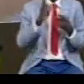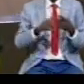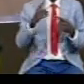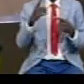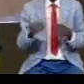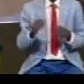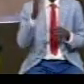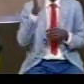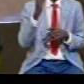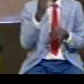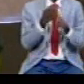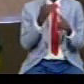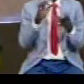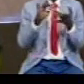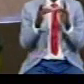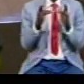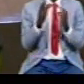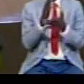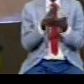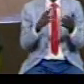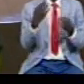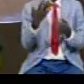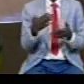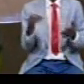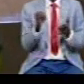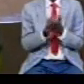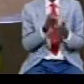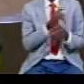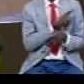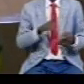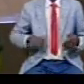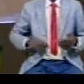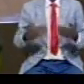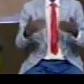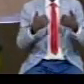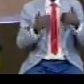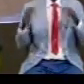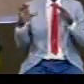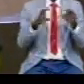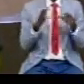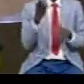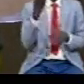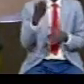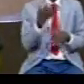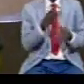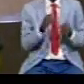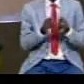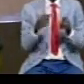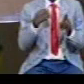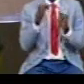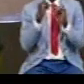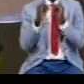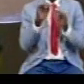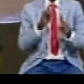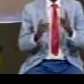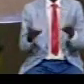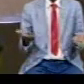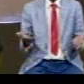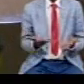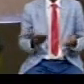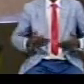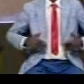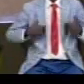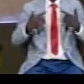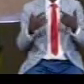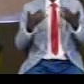things that the Lord has done, while we are also getting ready for the people that the Lord has touched right here. Let's hear from